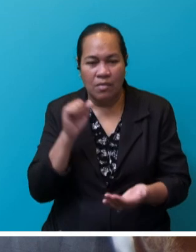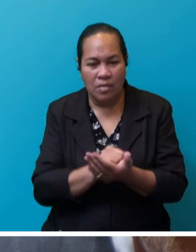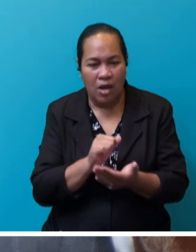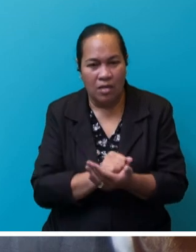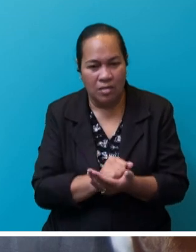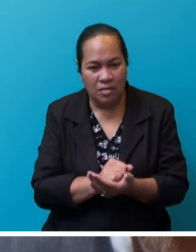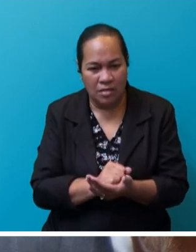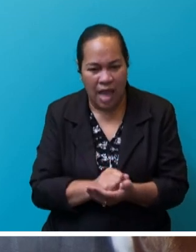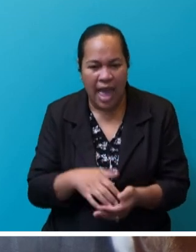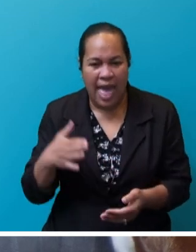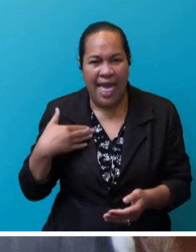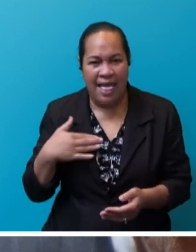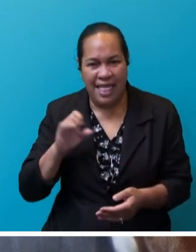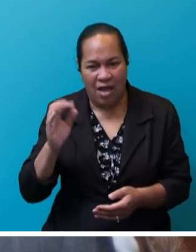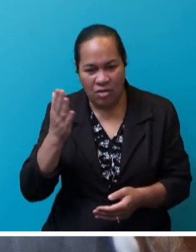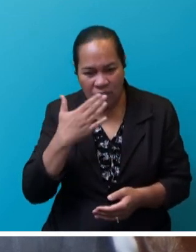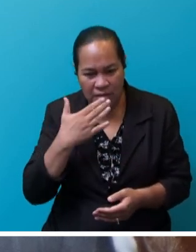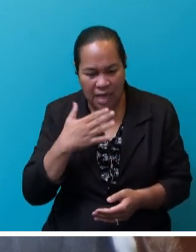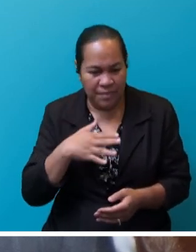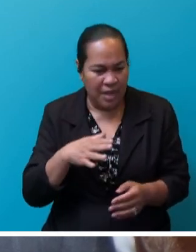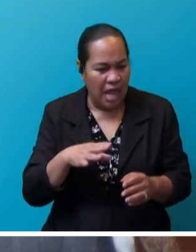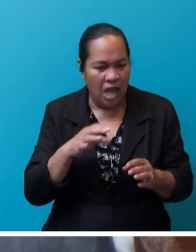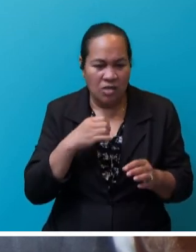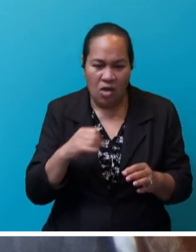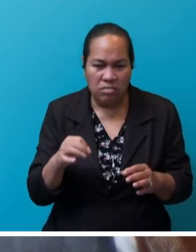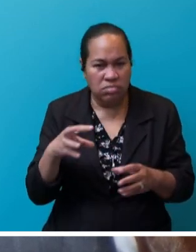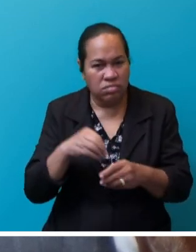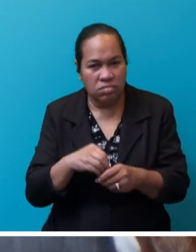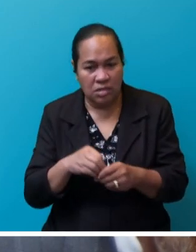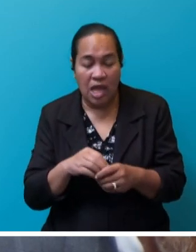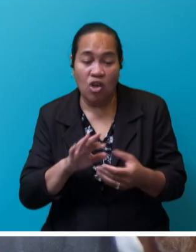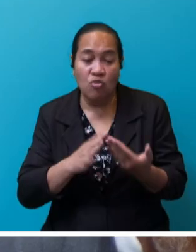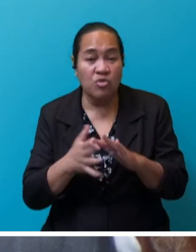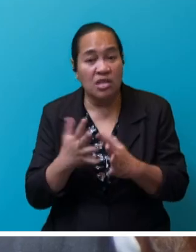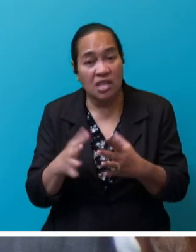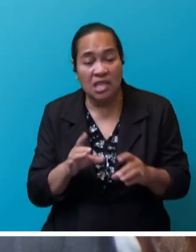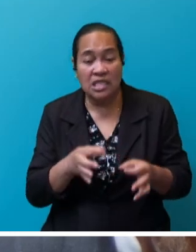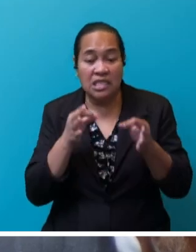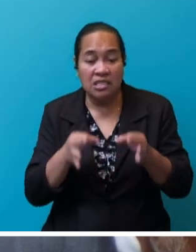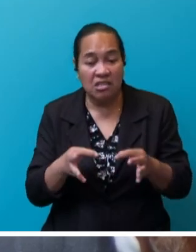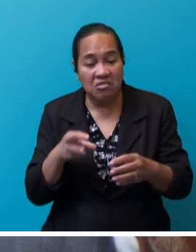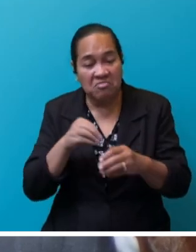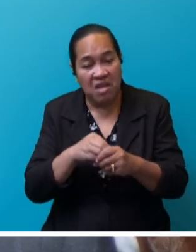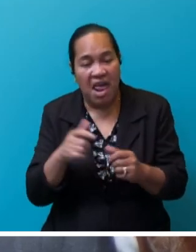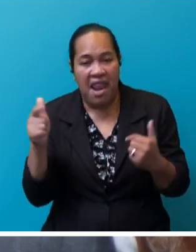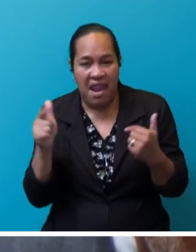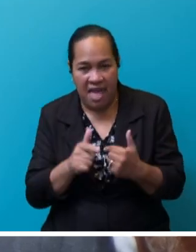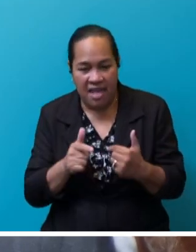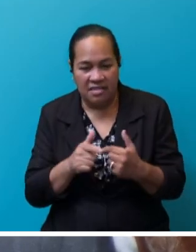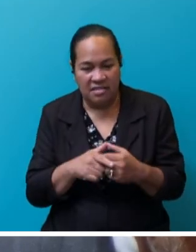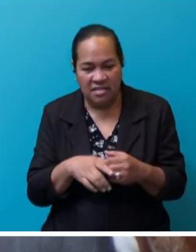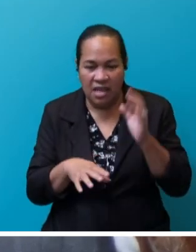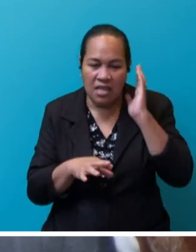health outcomes, less agency in household and community decisions, and a cycle of limited opportunities for themselves and their